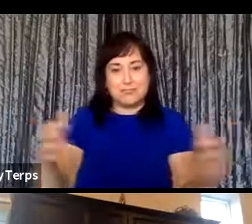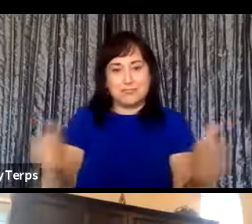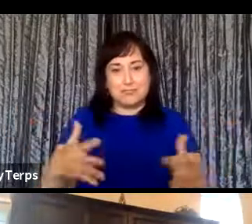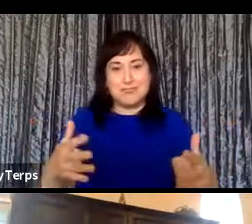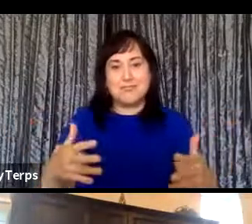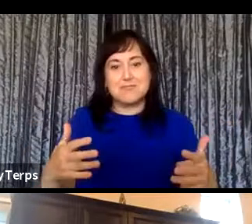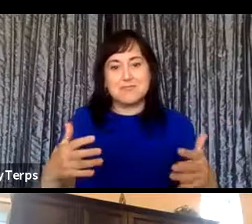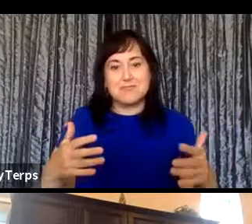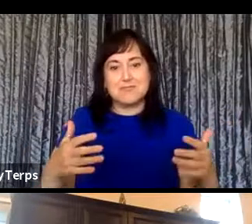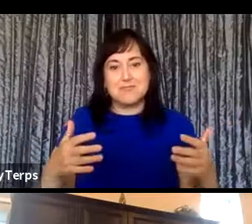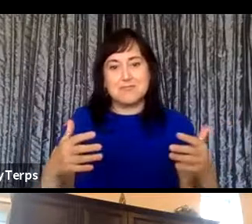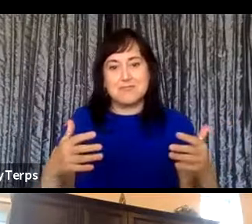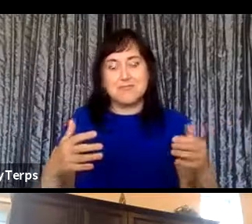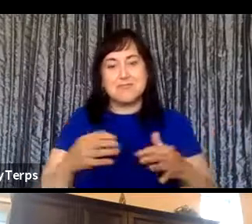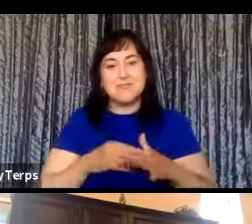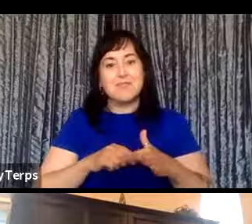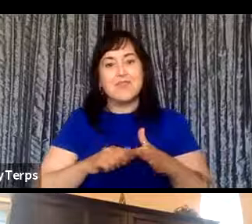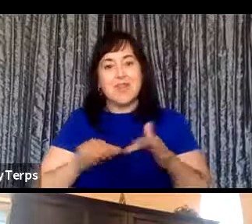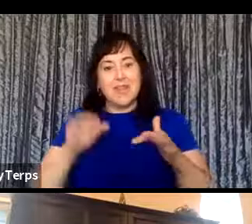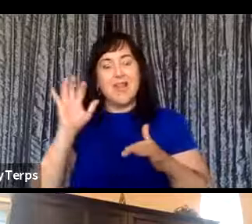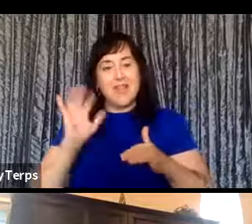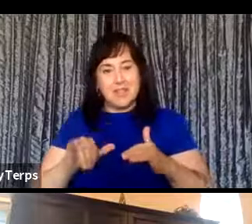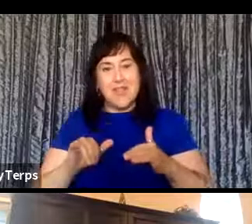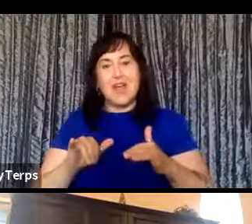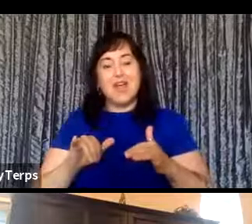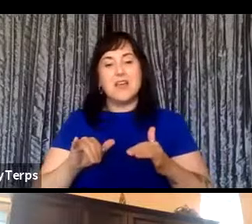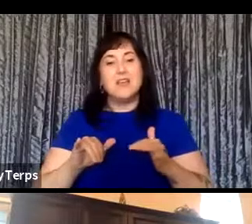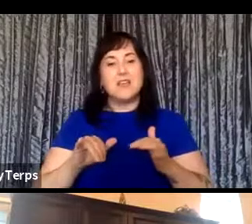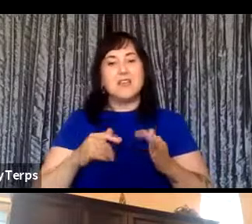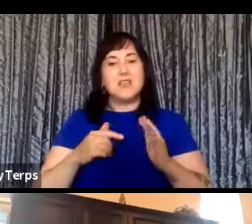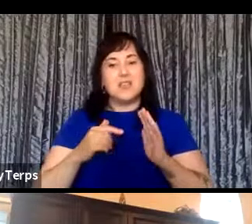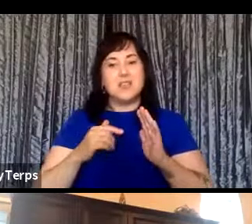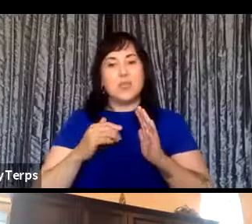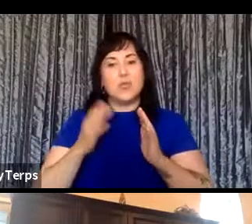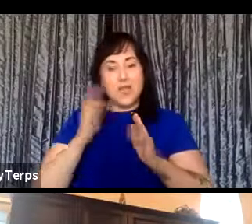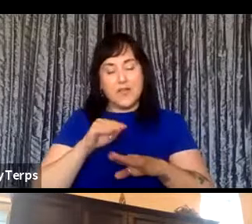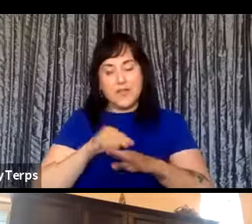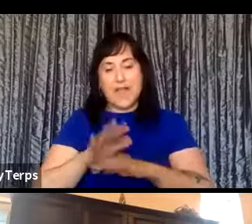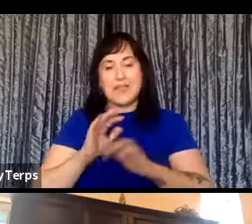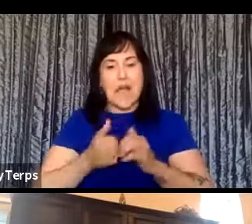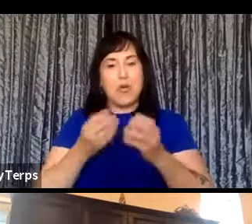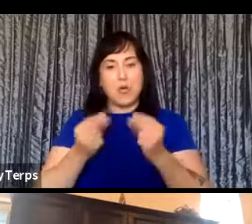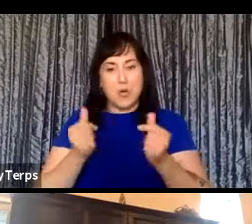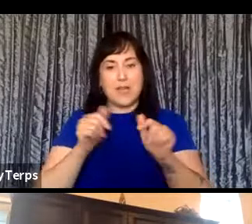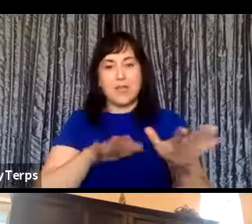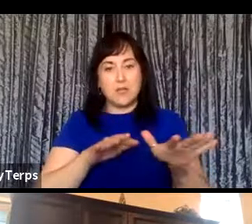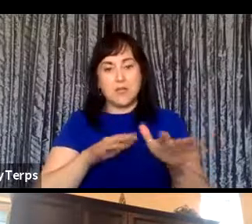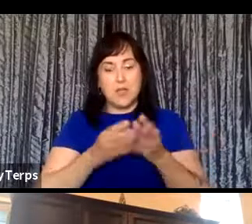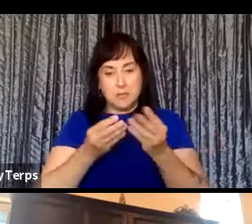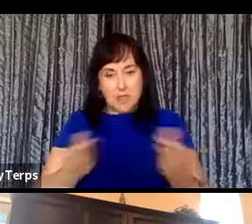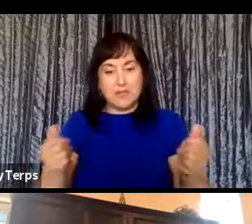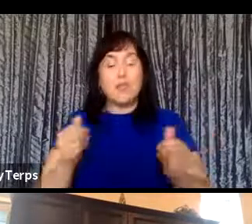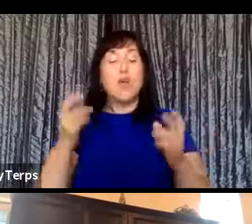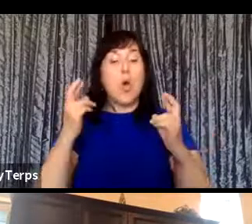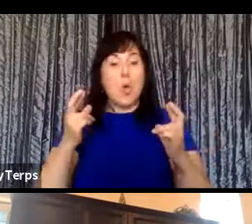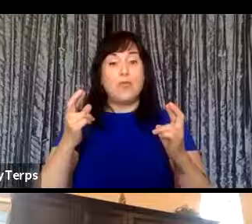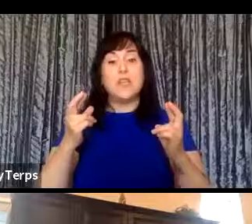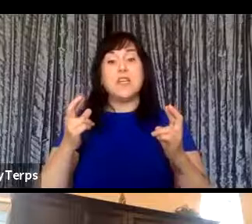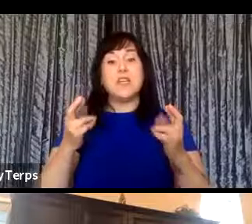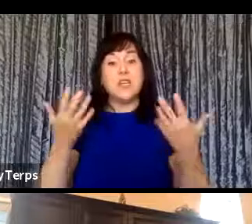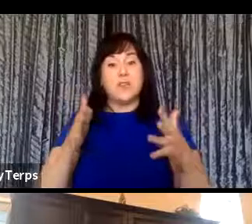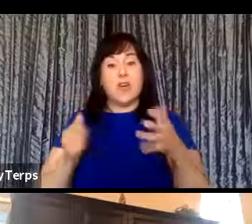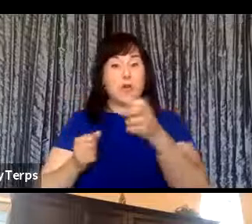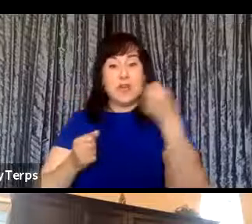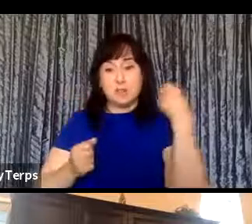how quickly your chocolate is going to melt out. Okay, so when we've got that done, hopefully your chocolate will have come out of the microwave. It's gone in for